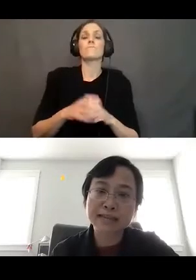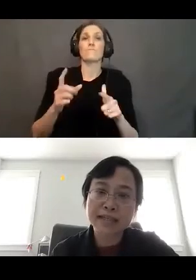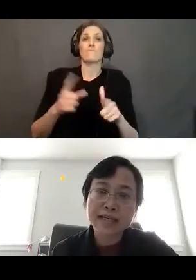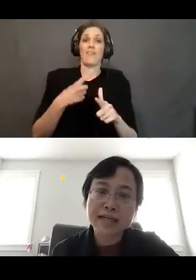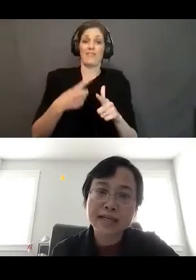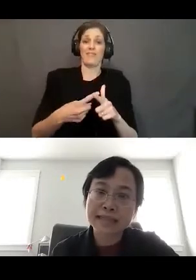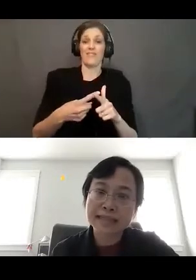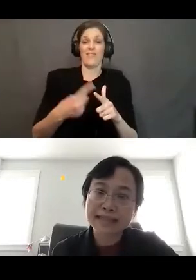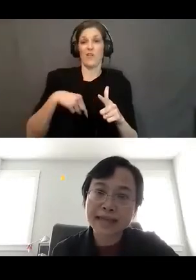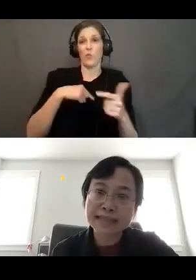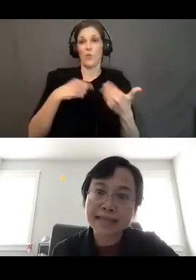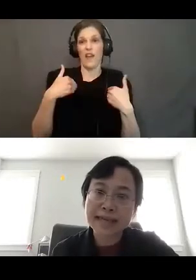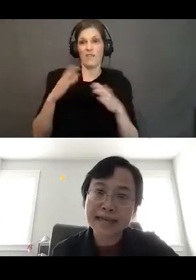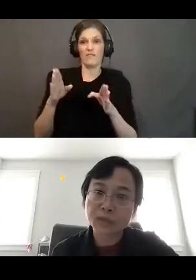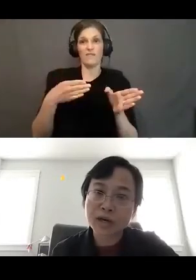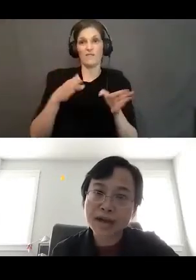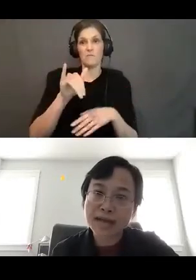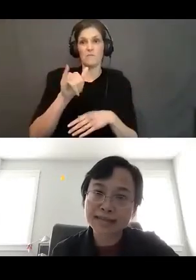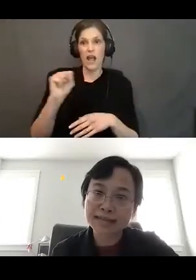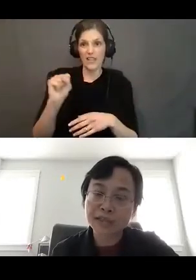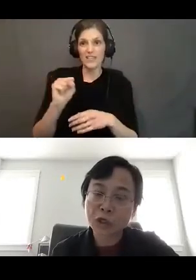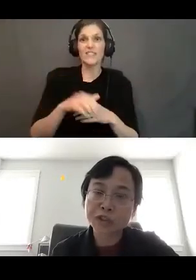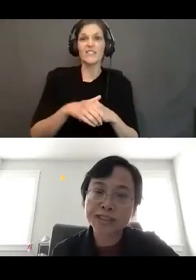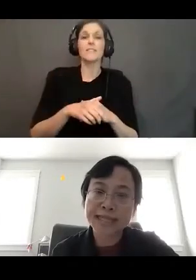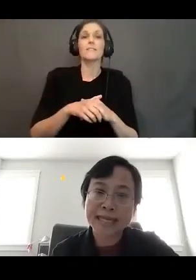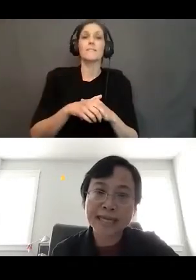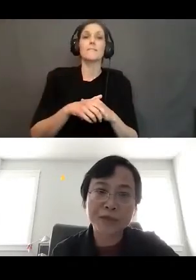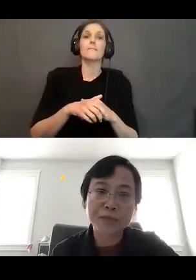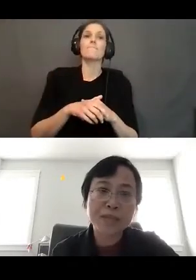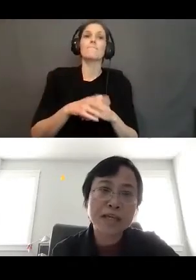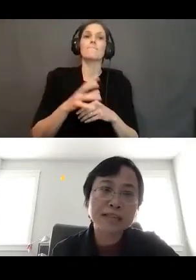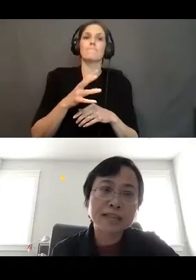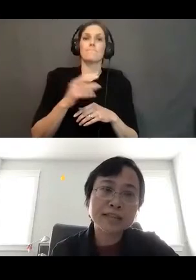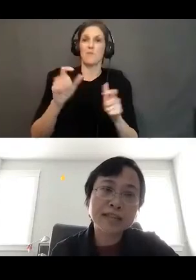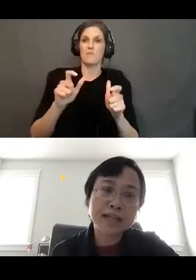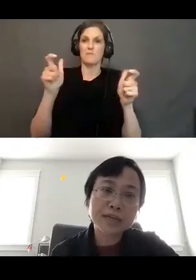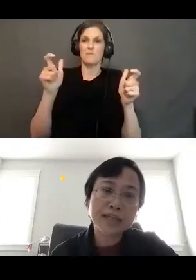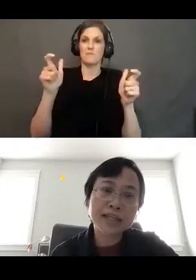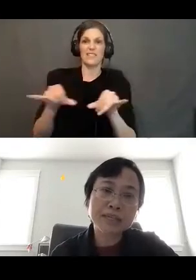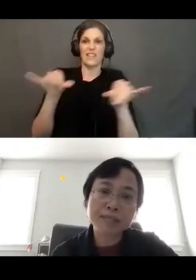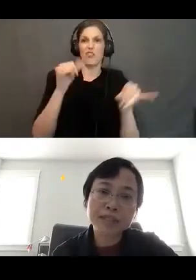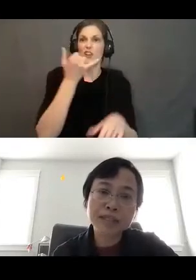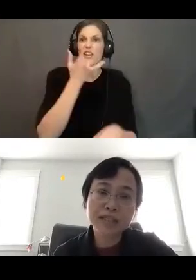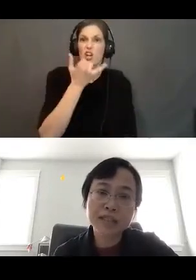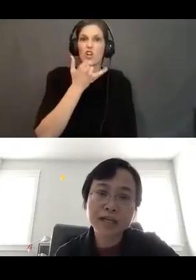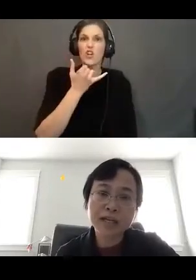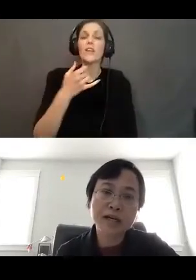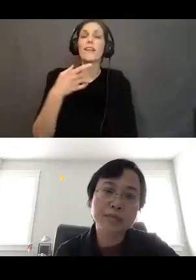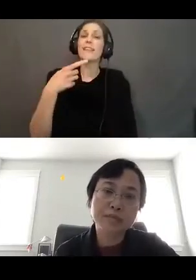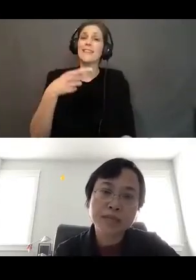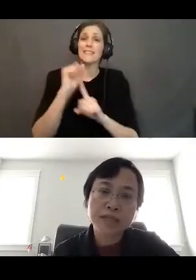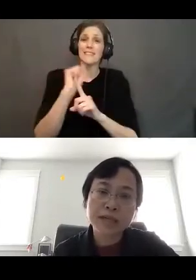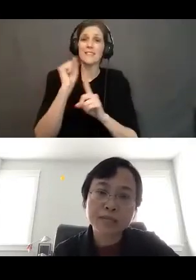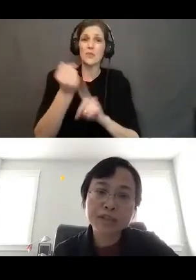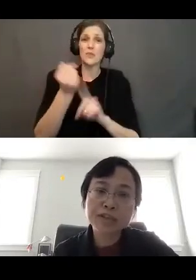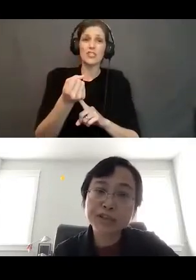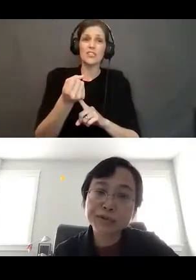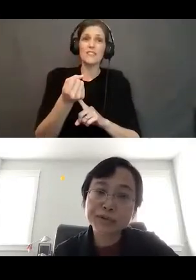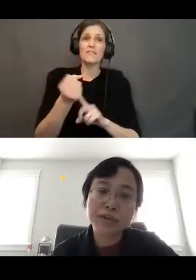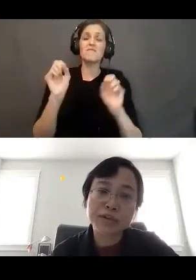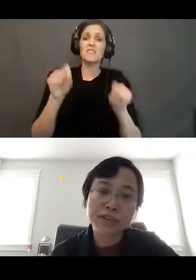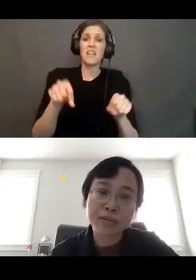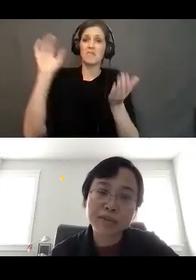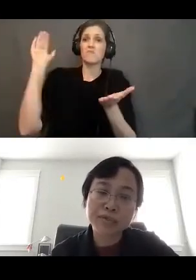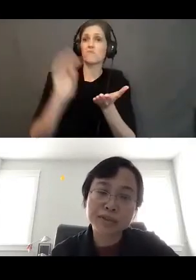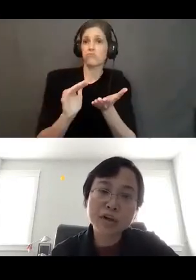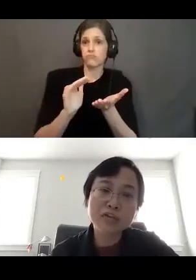bias in this case, as well as large standard error. This scenario can be reduced